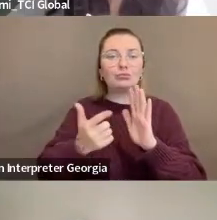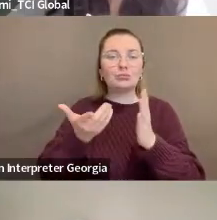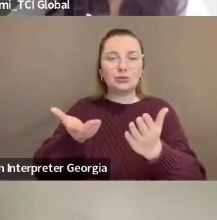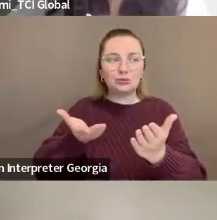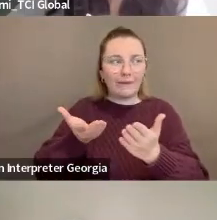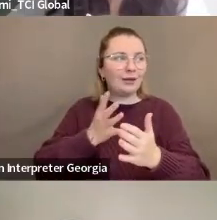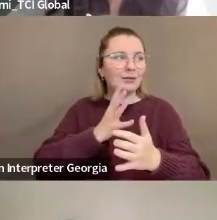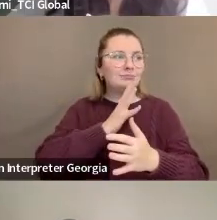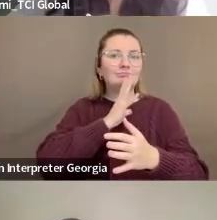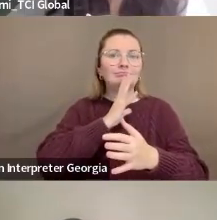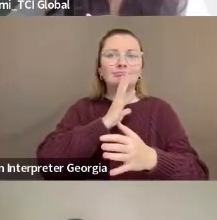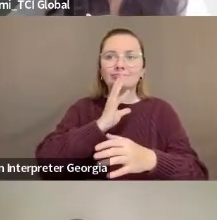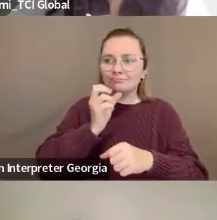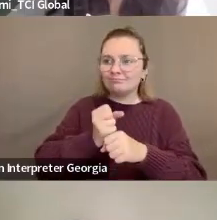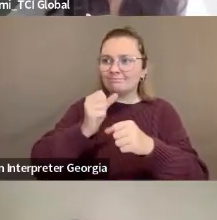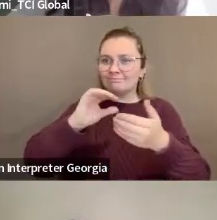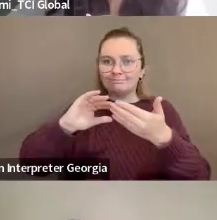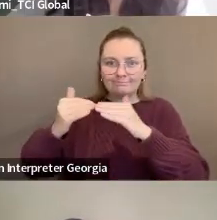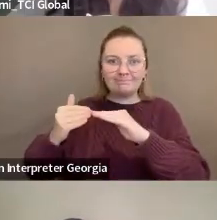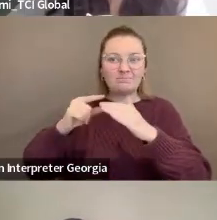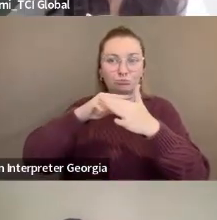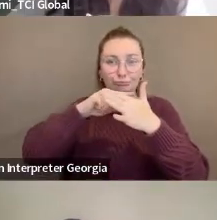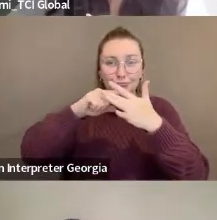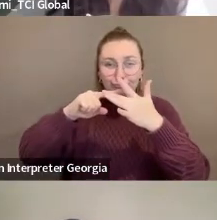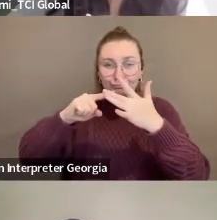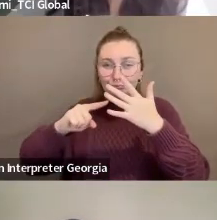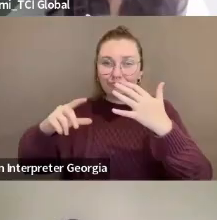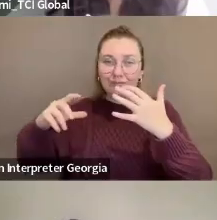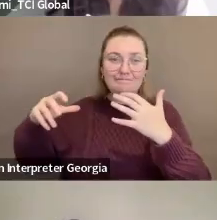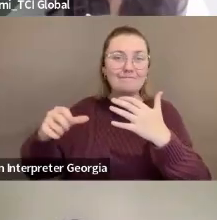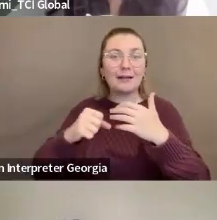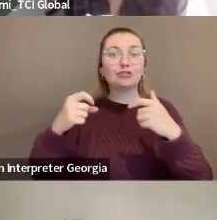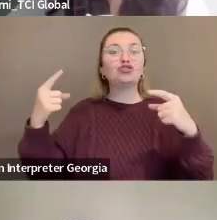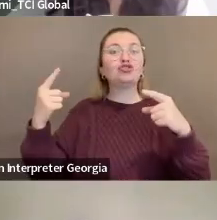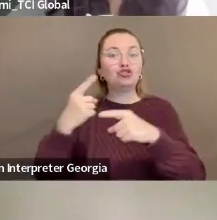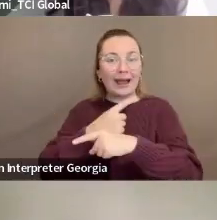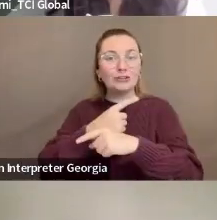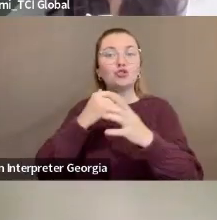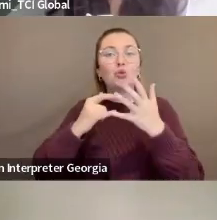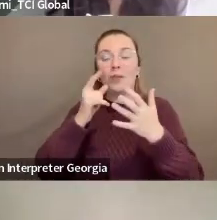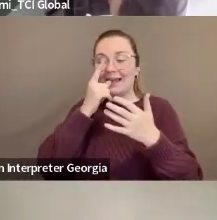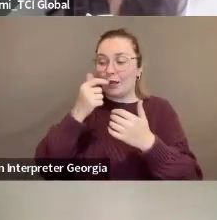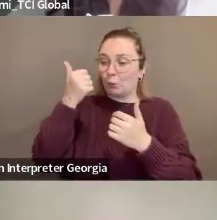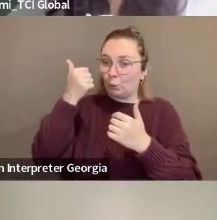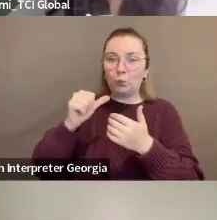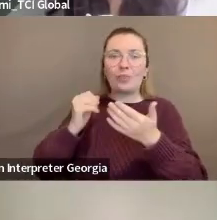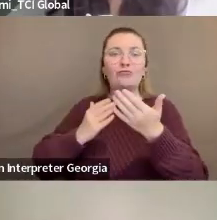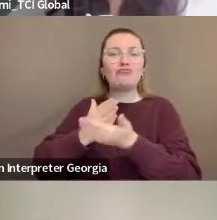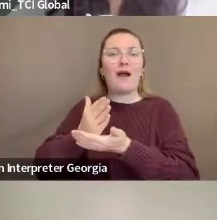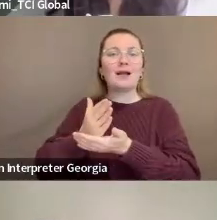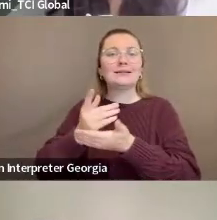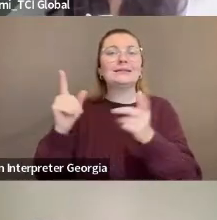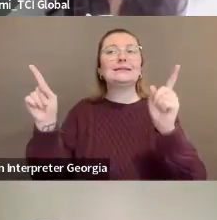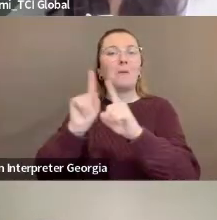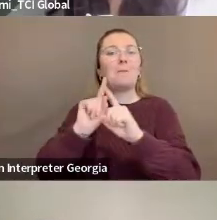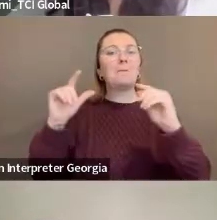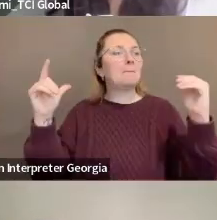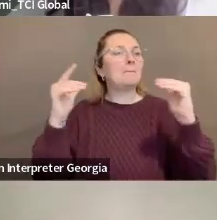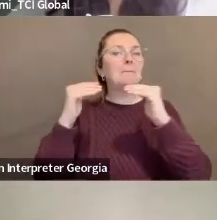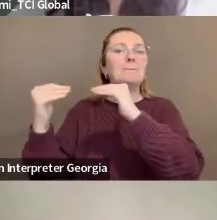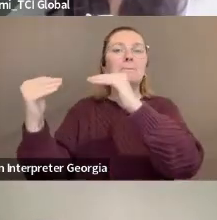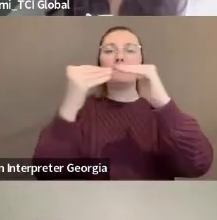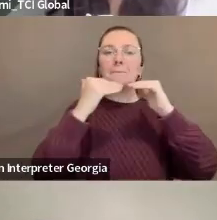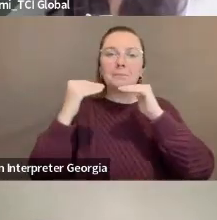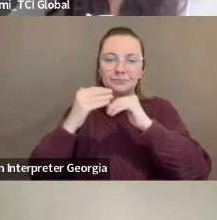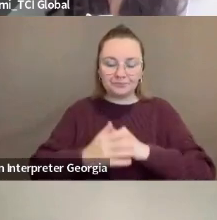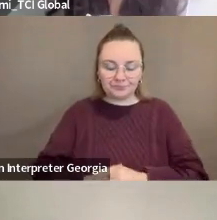and governments must change so that people can exercise rights on an equal basis with others. But